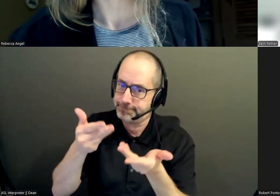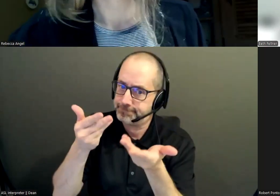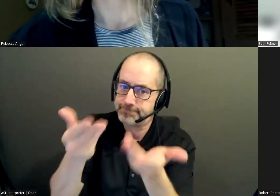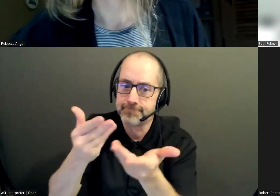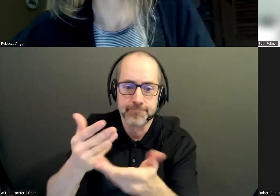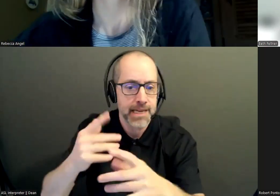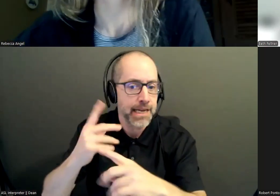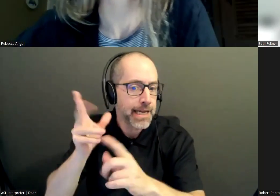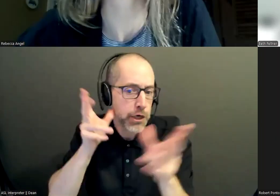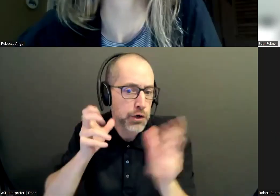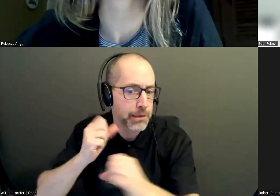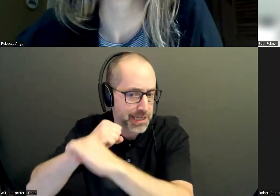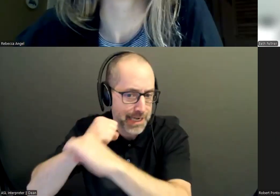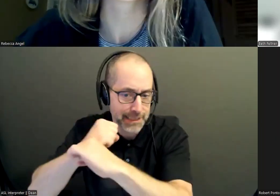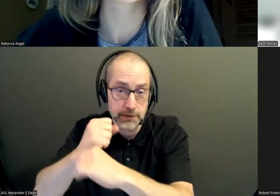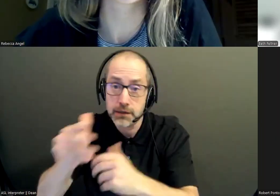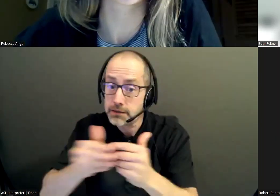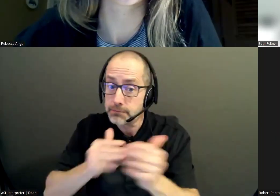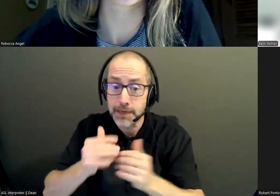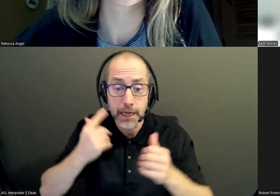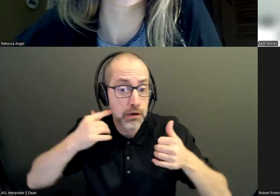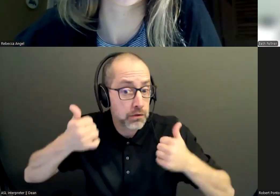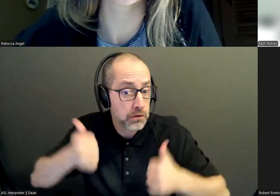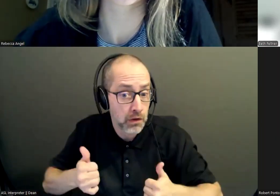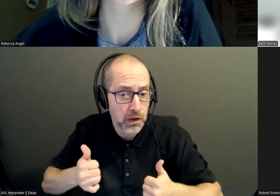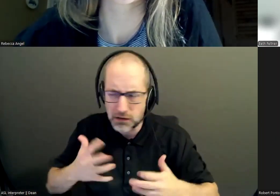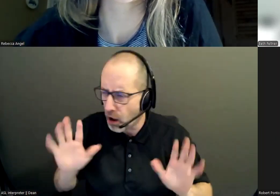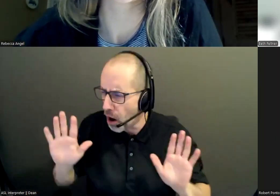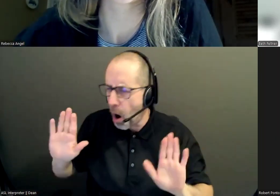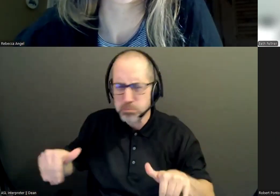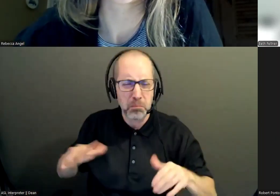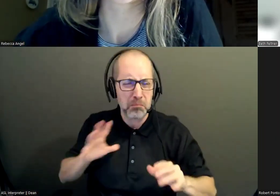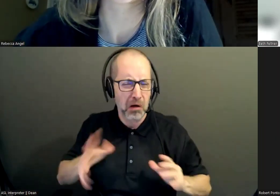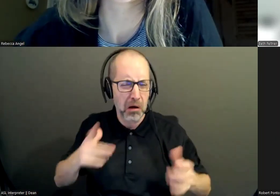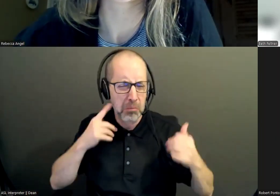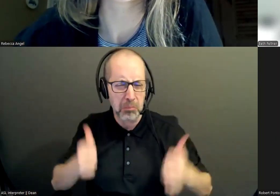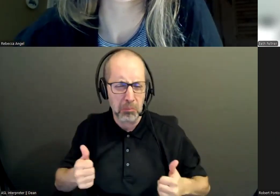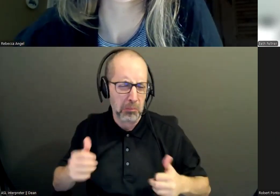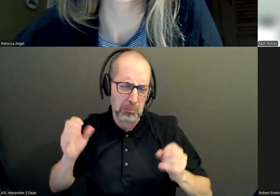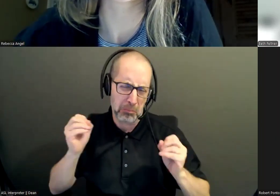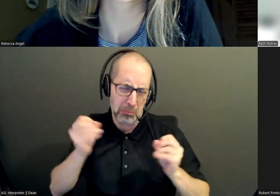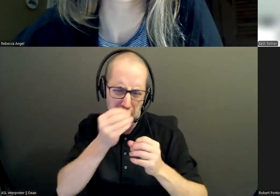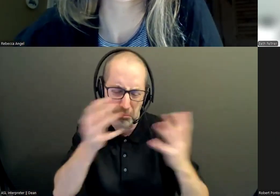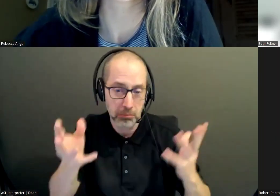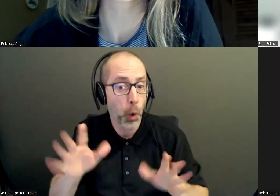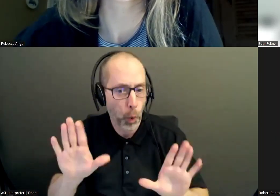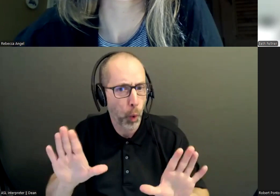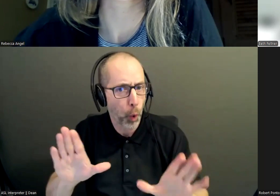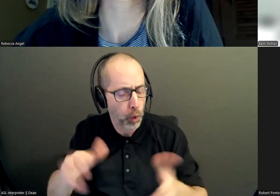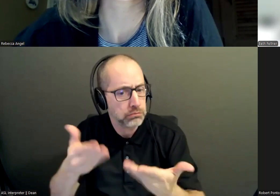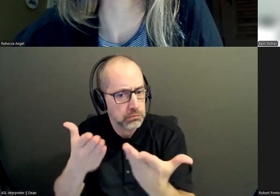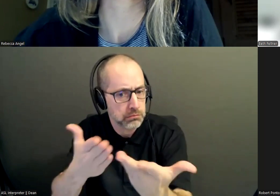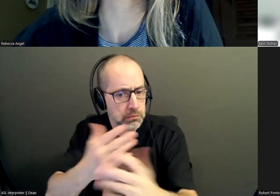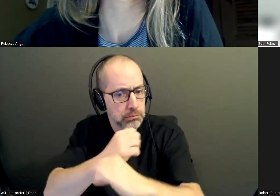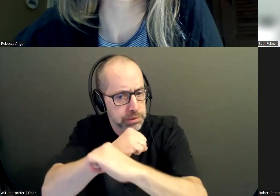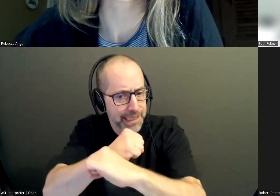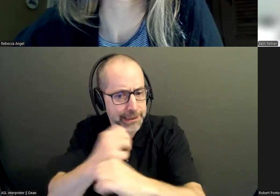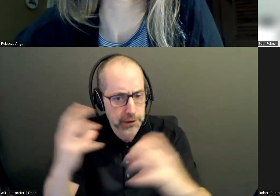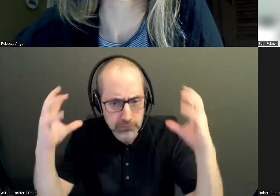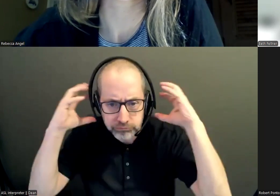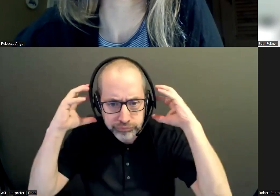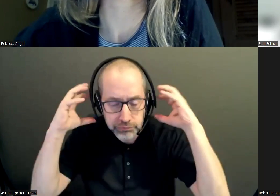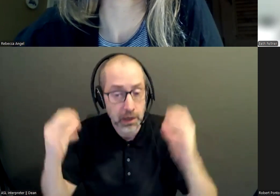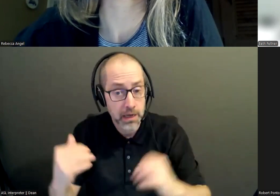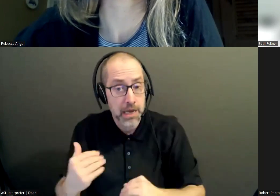hearing loss. Okay. And we do make customized musicians' earplugs for